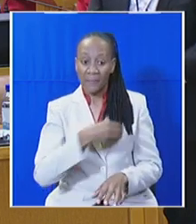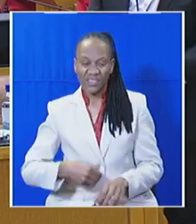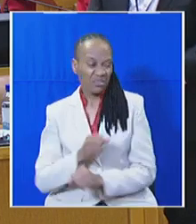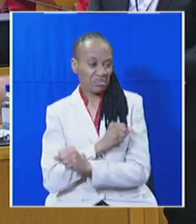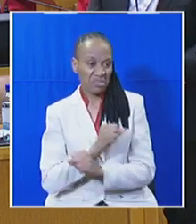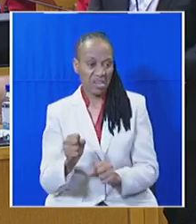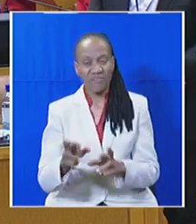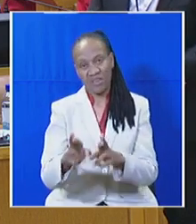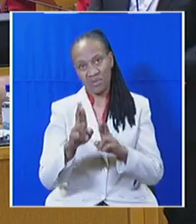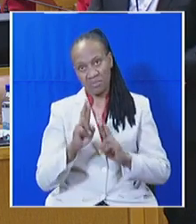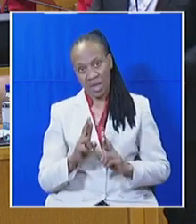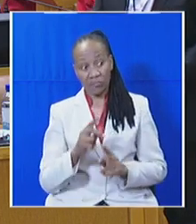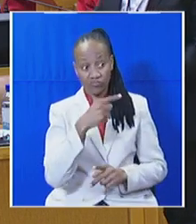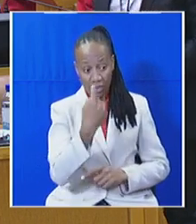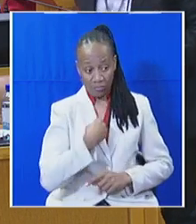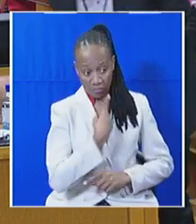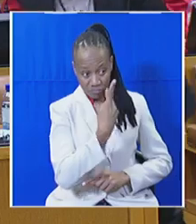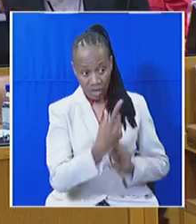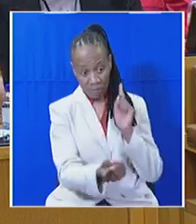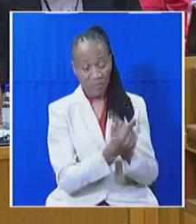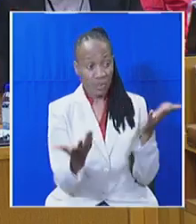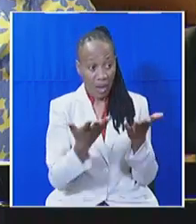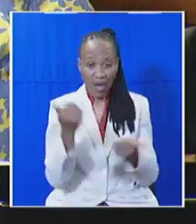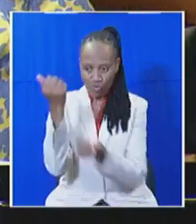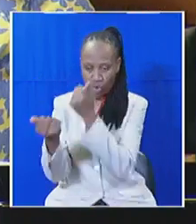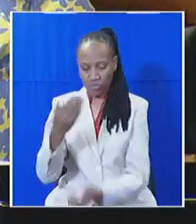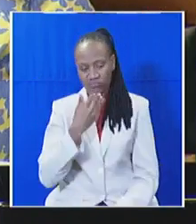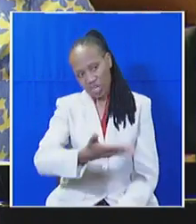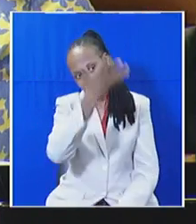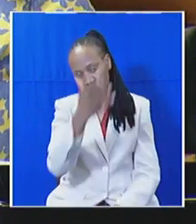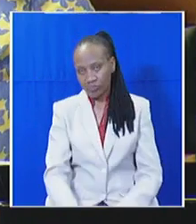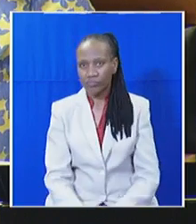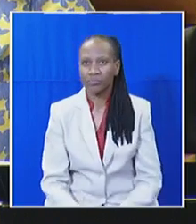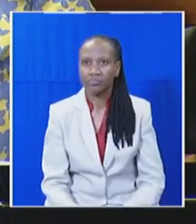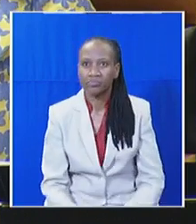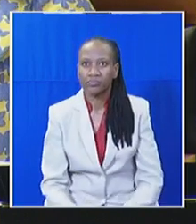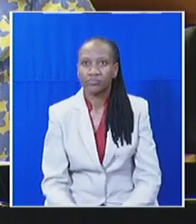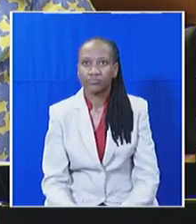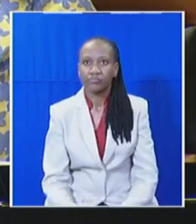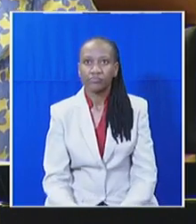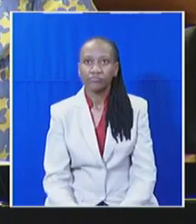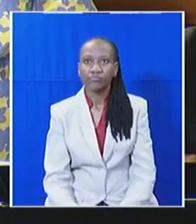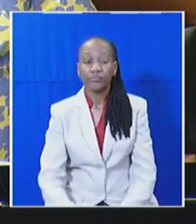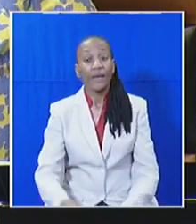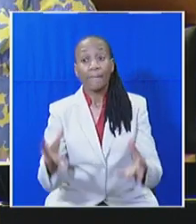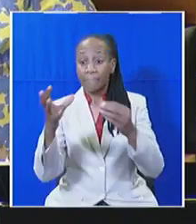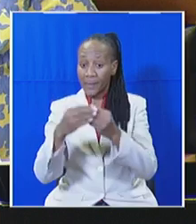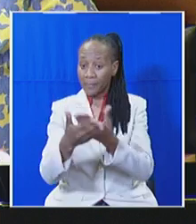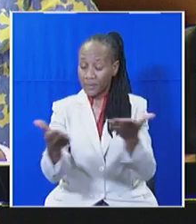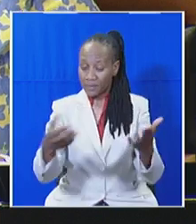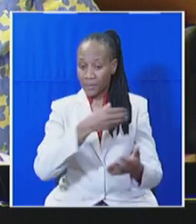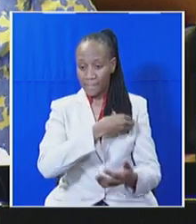President. Let's meet in court. Thank you very much. Honorable members, the President